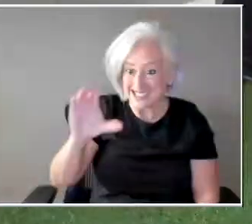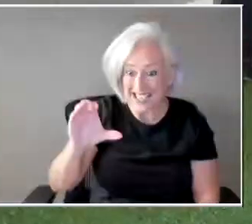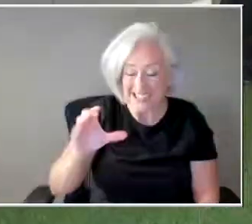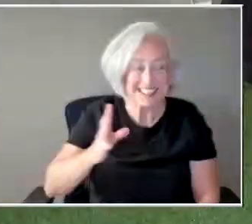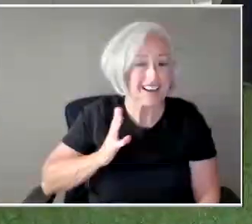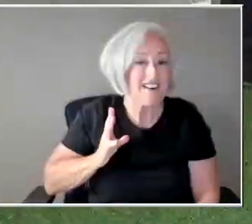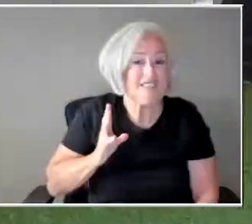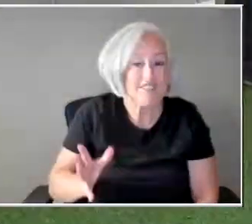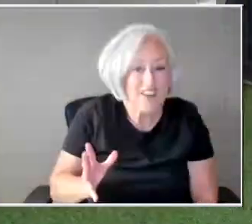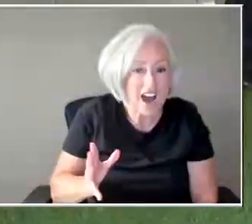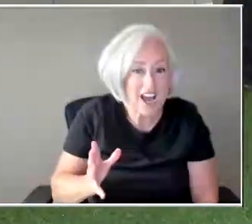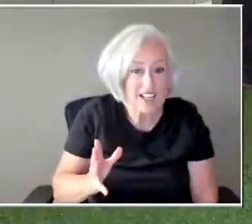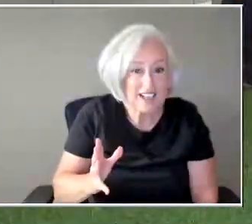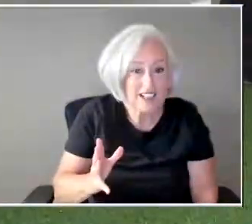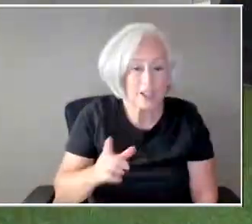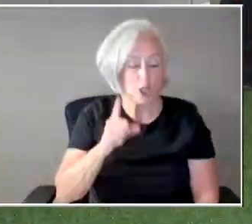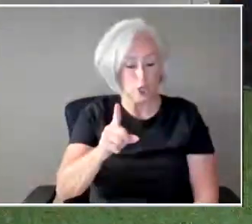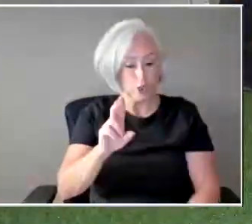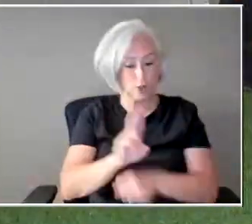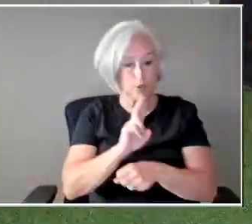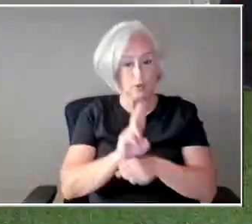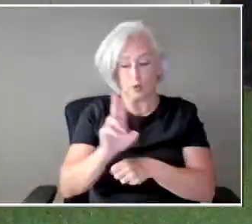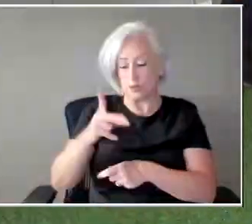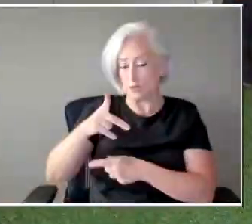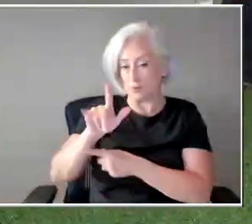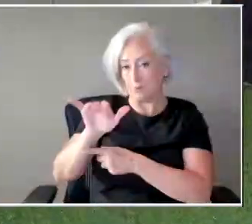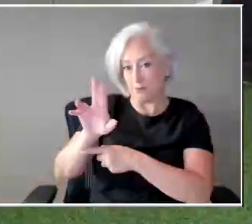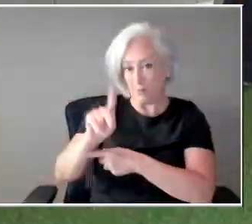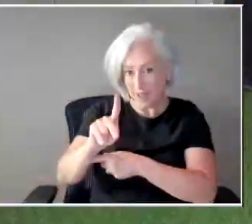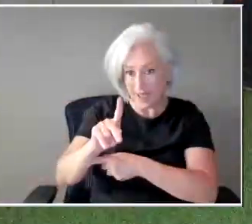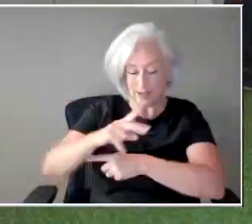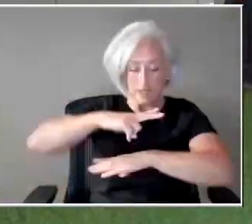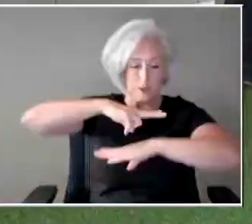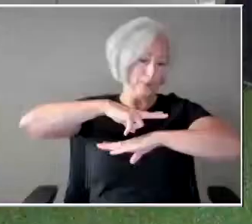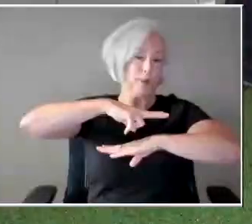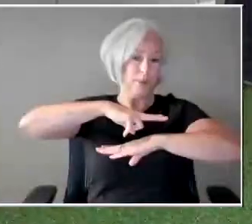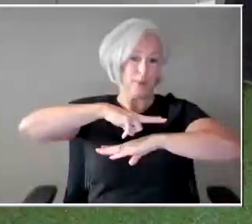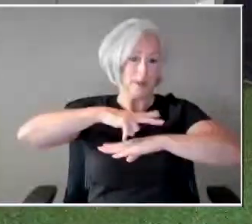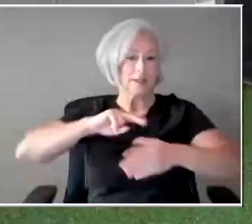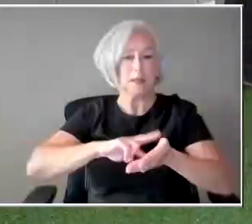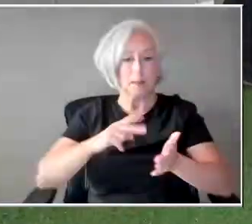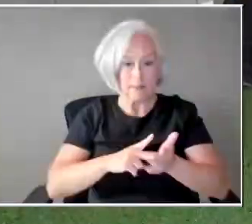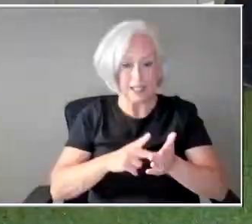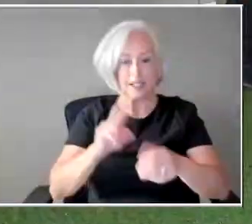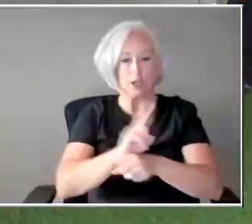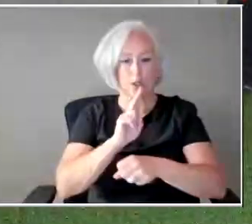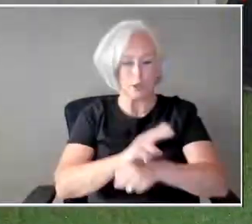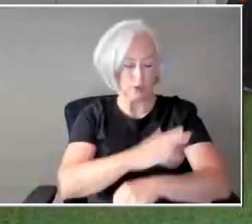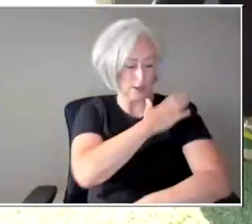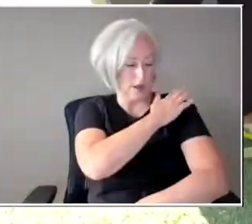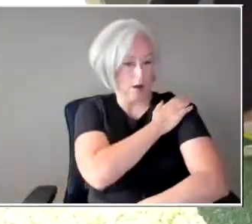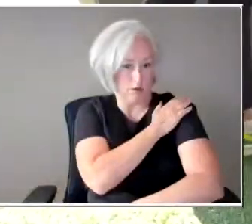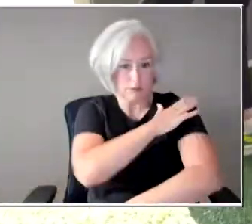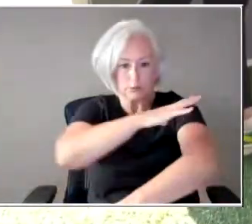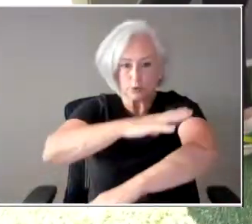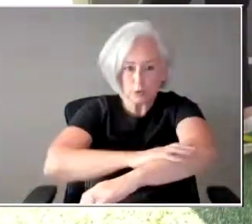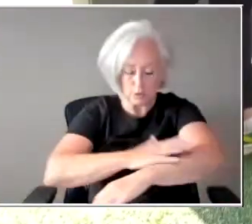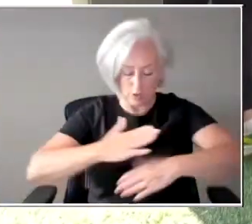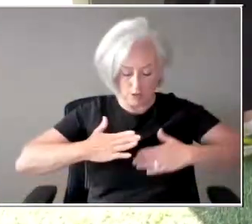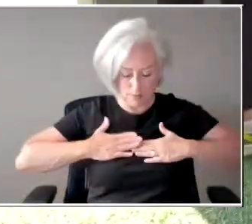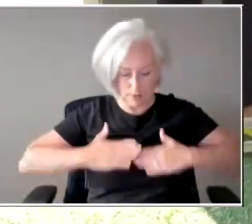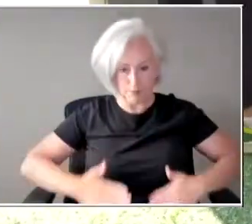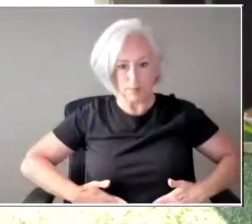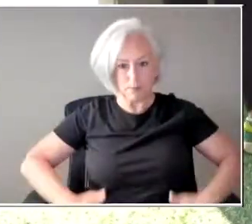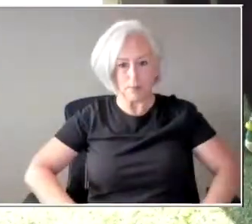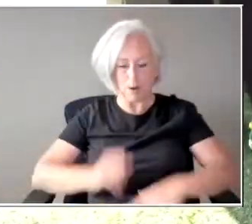abs, we're working the arms, we're working the legs, we're working a lot of muscle groups. So it is an intense exercise. Hawk, how long can you hold? What's your longest plank